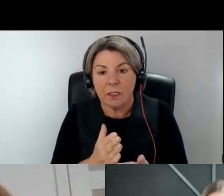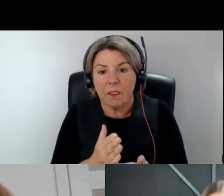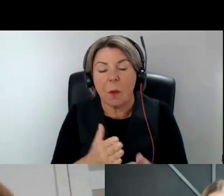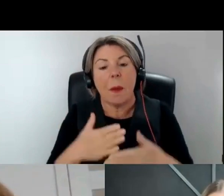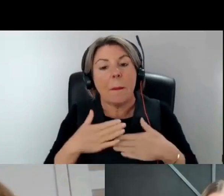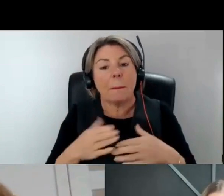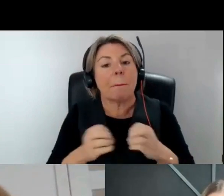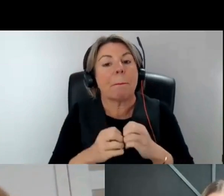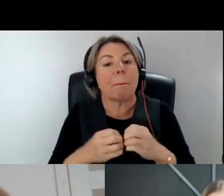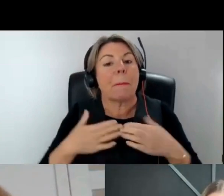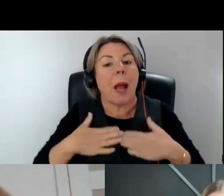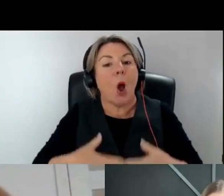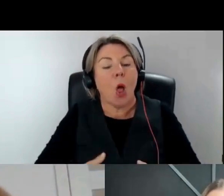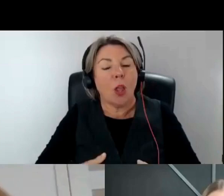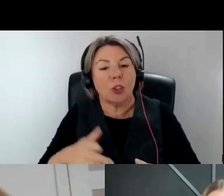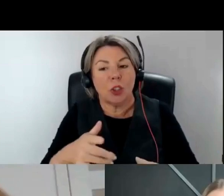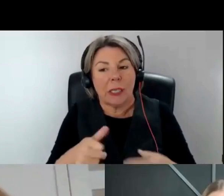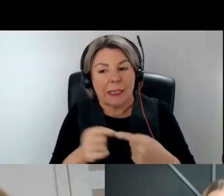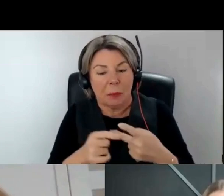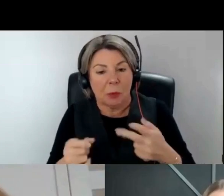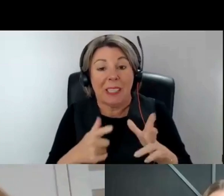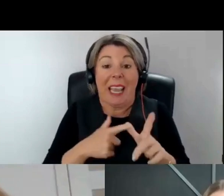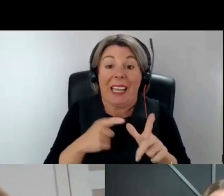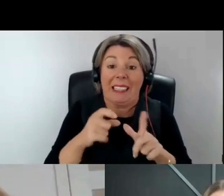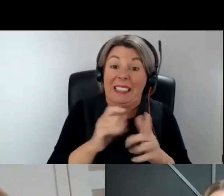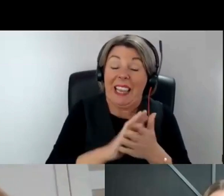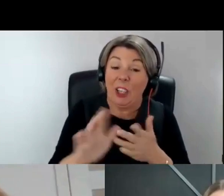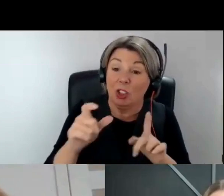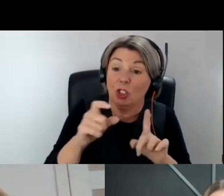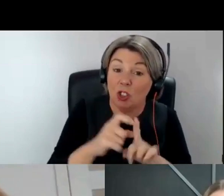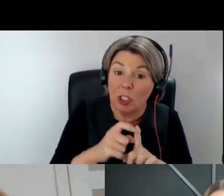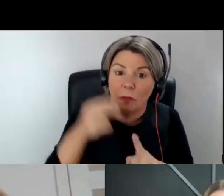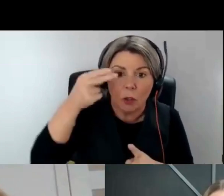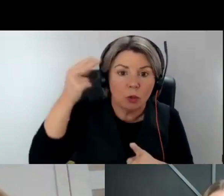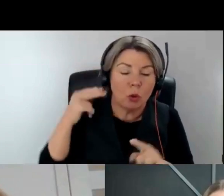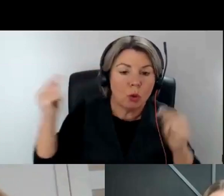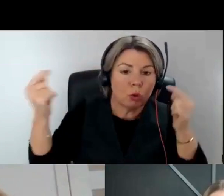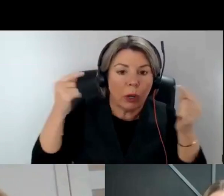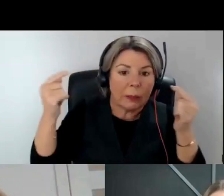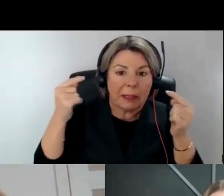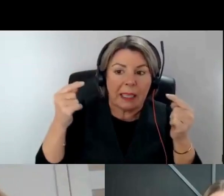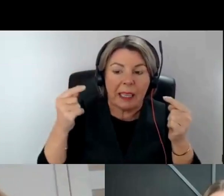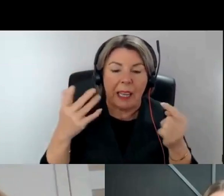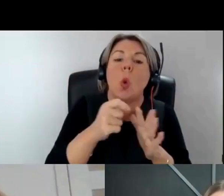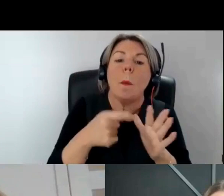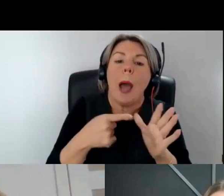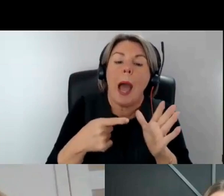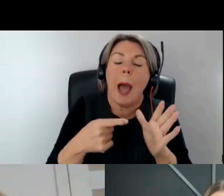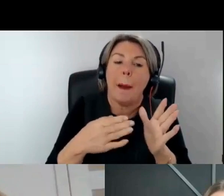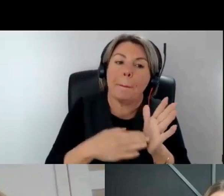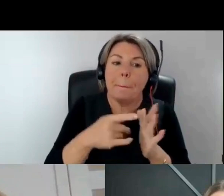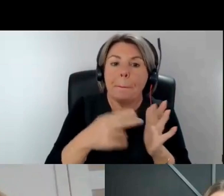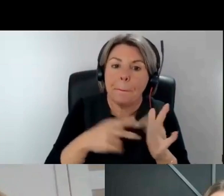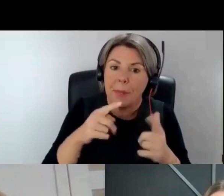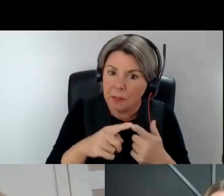that ADHD symptoms could get worse. You know, that one of the neurotransmitter symptoms regulated by estrogen is dopamine, and